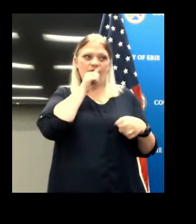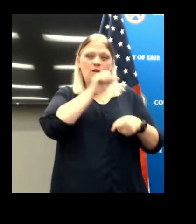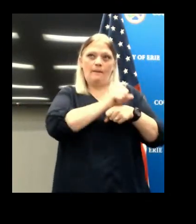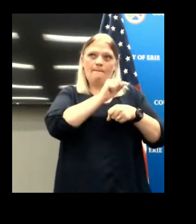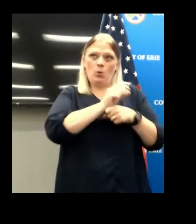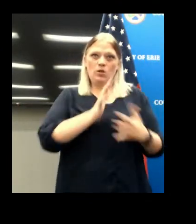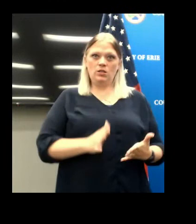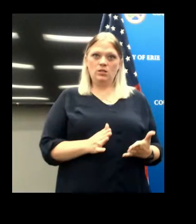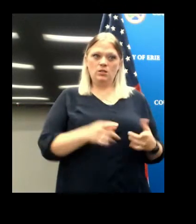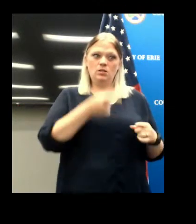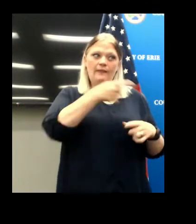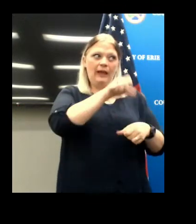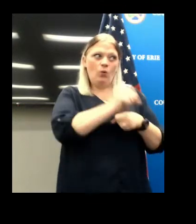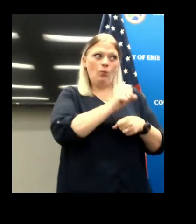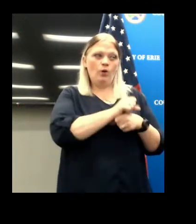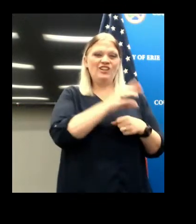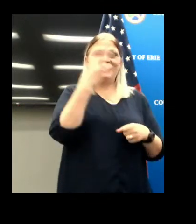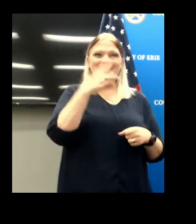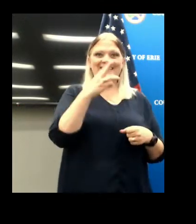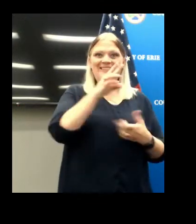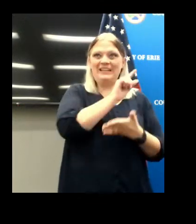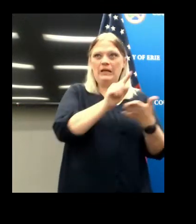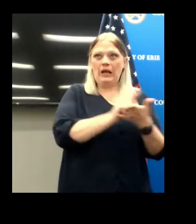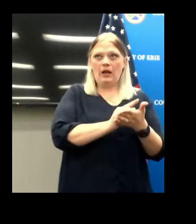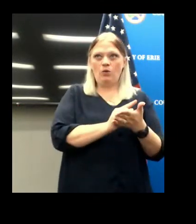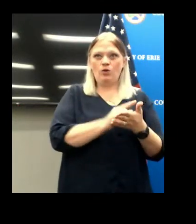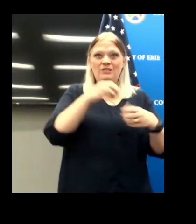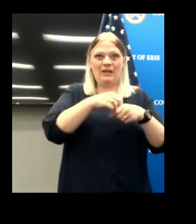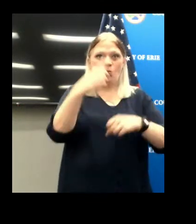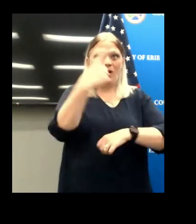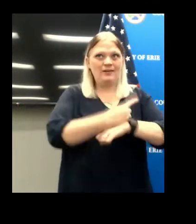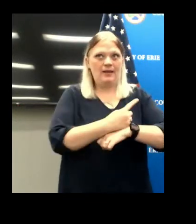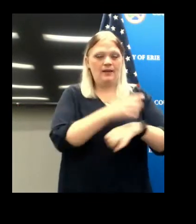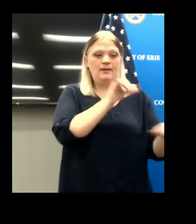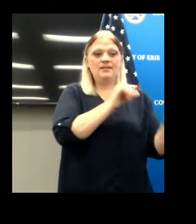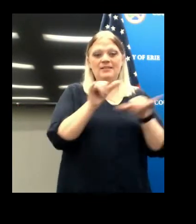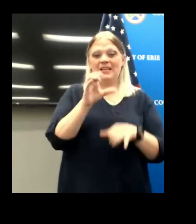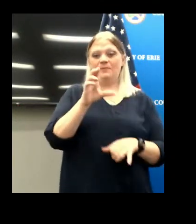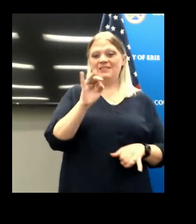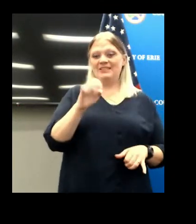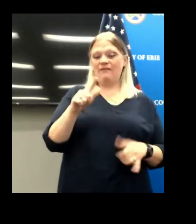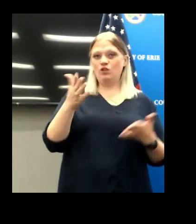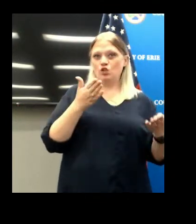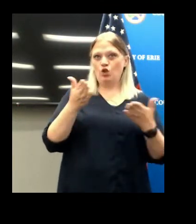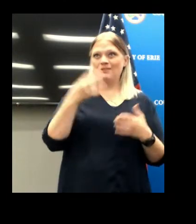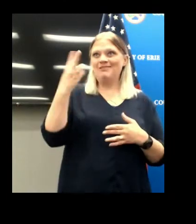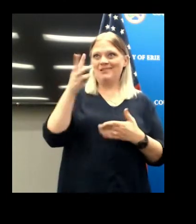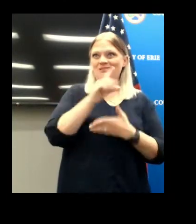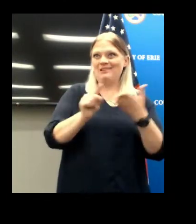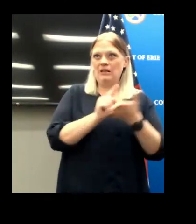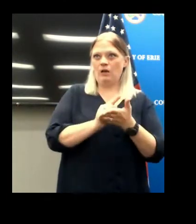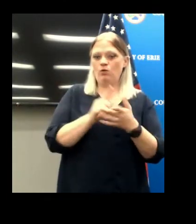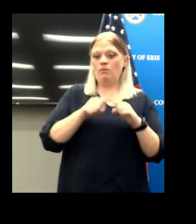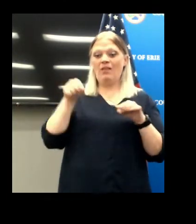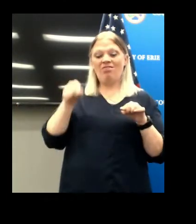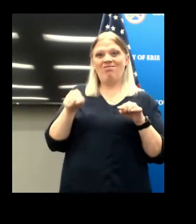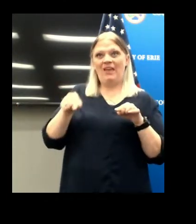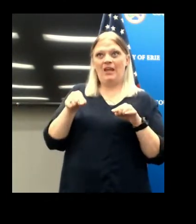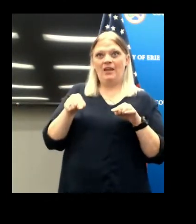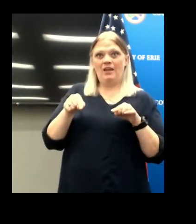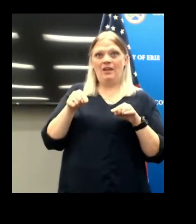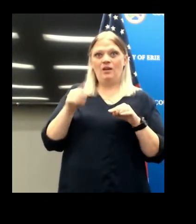employees who are working 16-hour workdays, just like the civil servants who are working 16-hour workdays, but the civil servants were